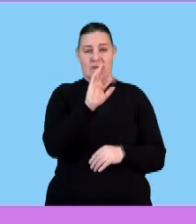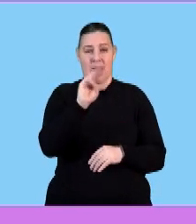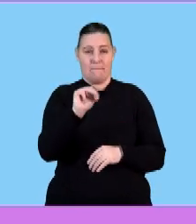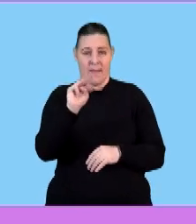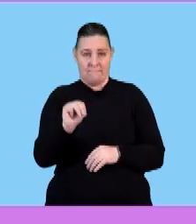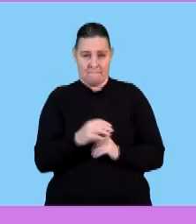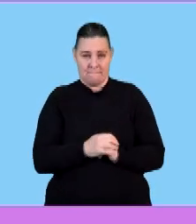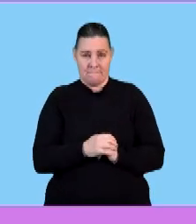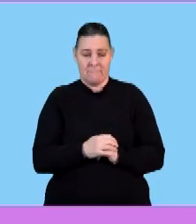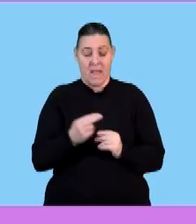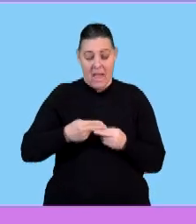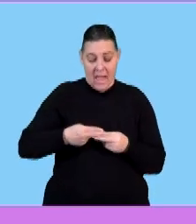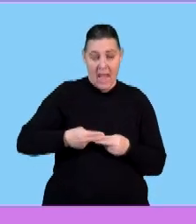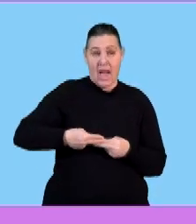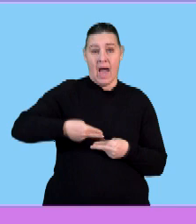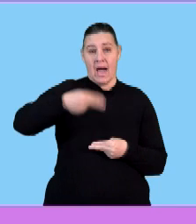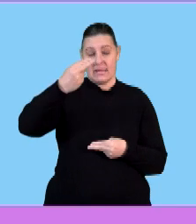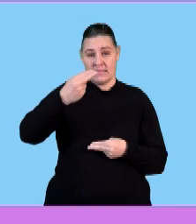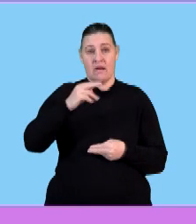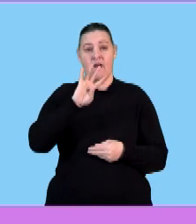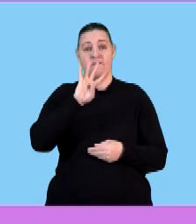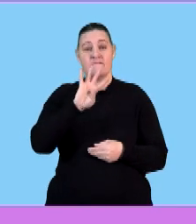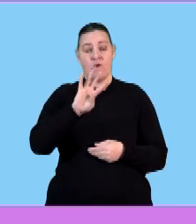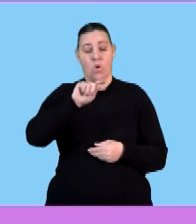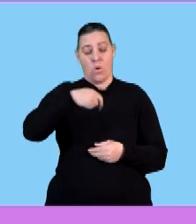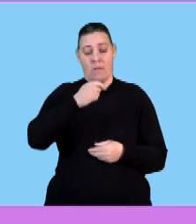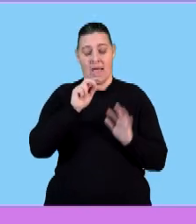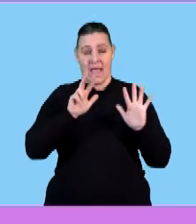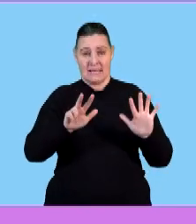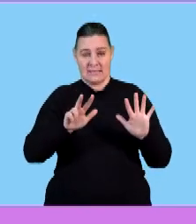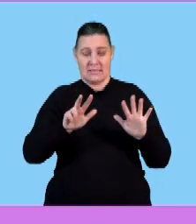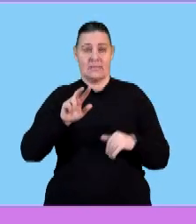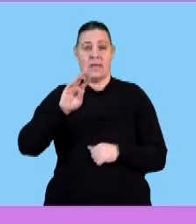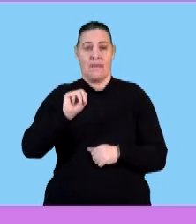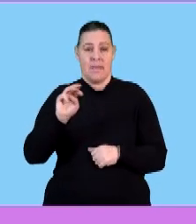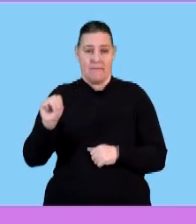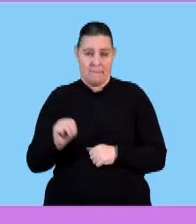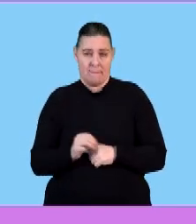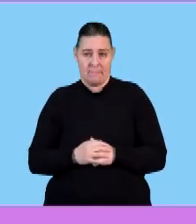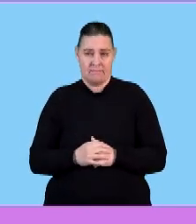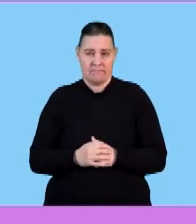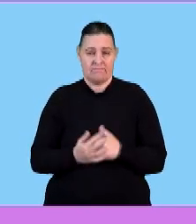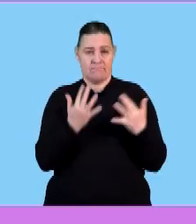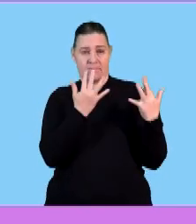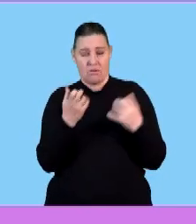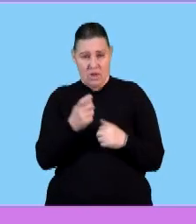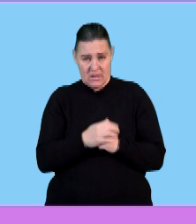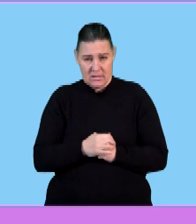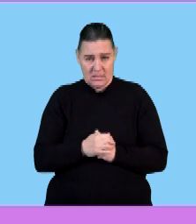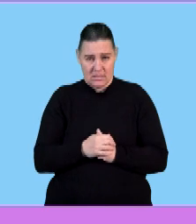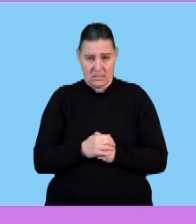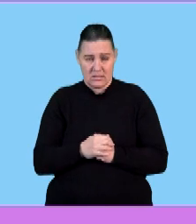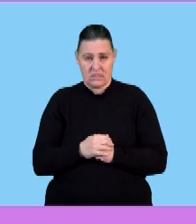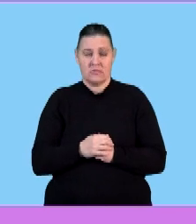3 millimeters and a height of 4.8 millimeters. Calculate its area. So again,